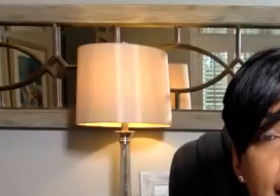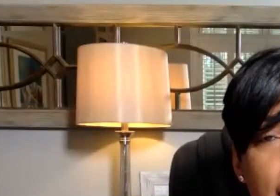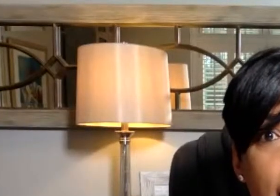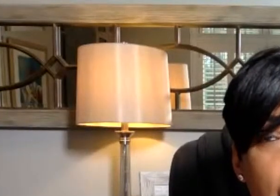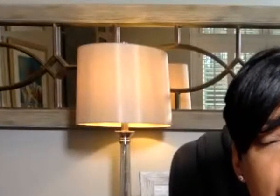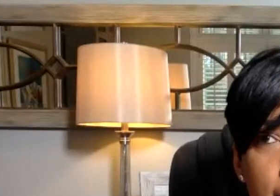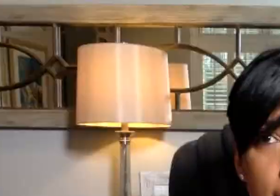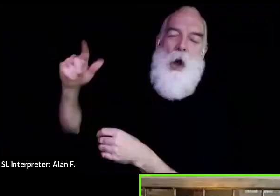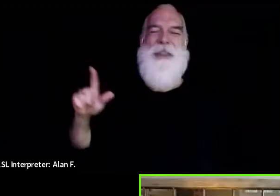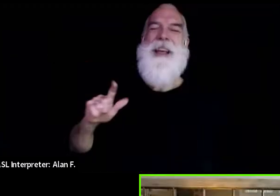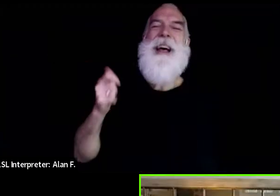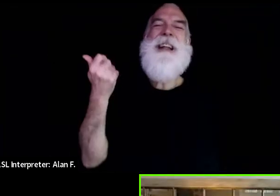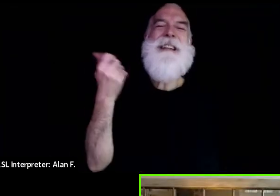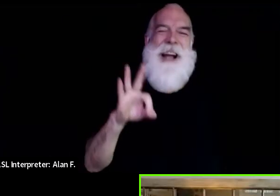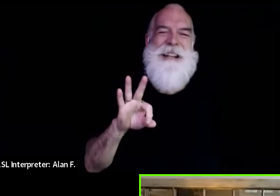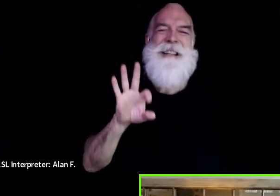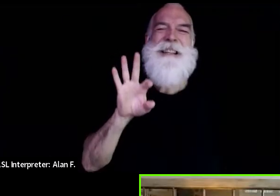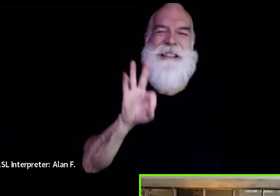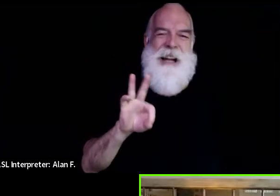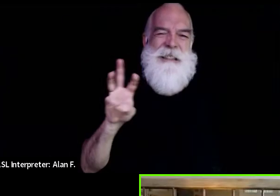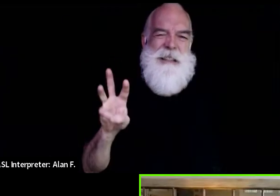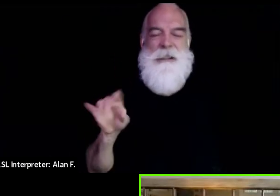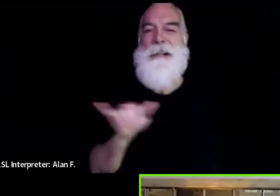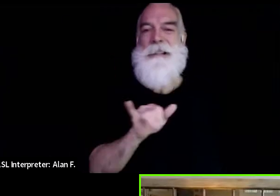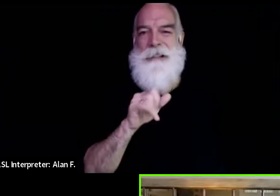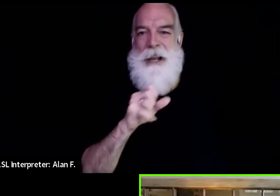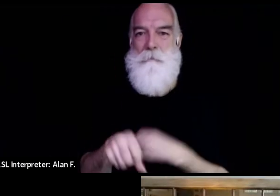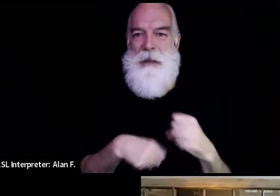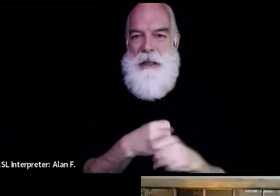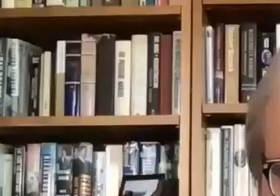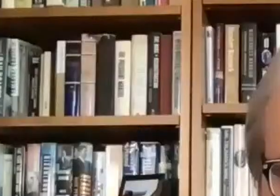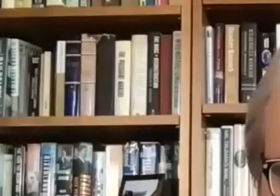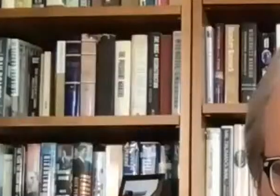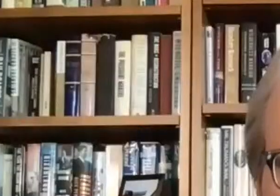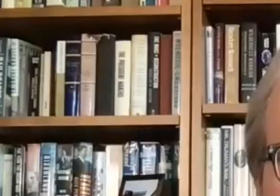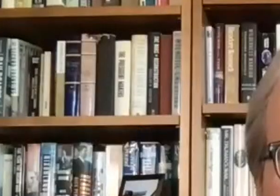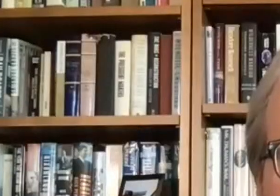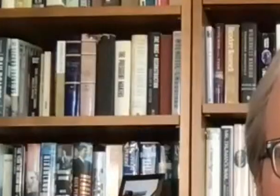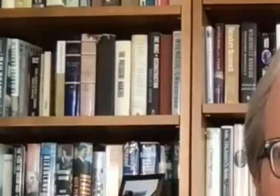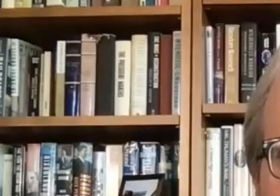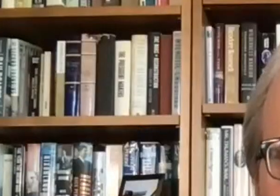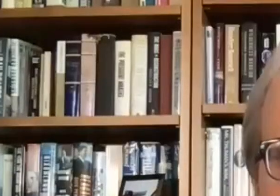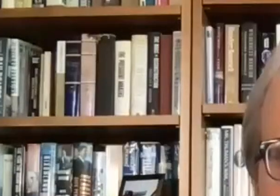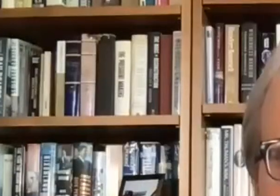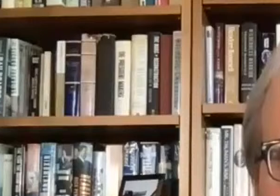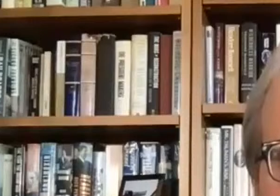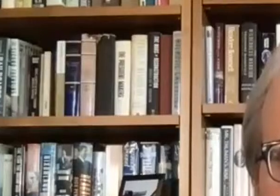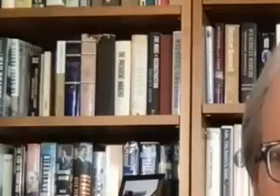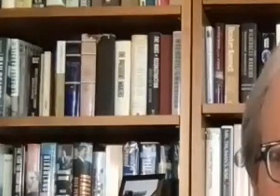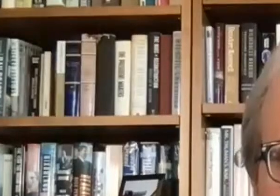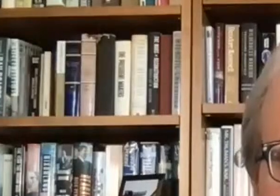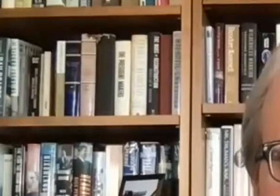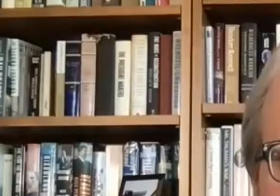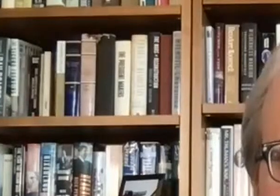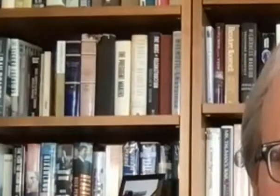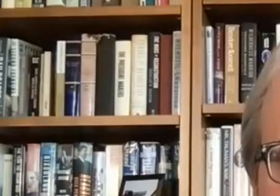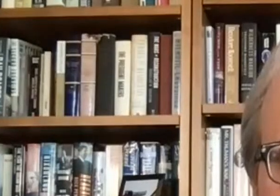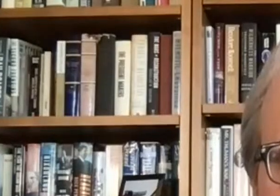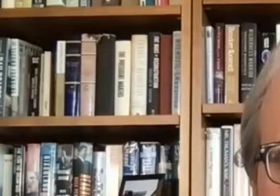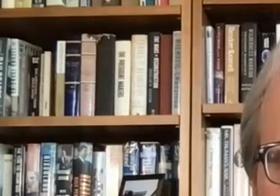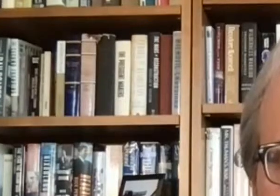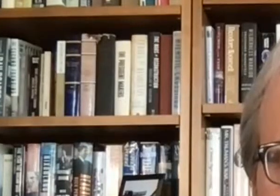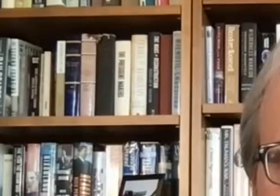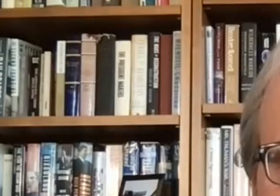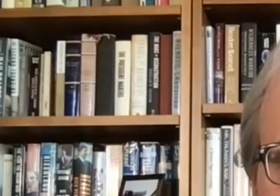in 1996. Some people have said it was to sweep all of our problems off of the street. I don't know